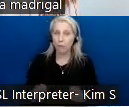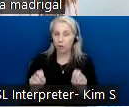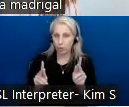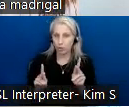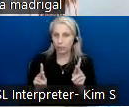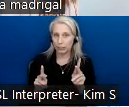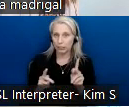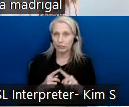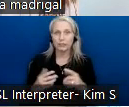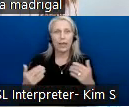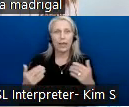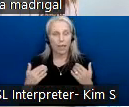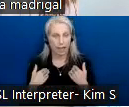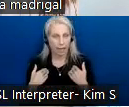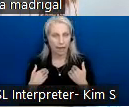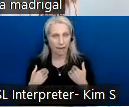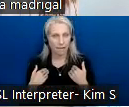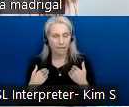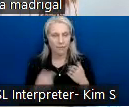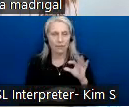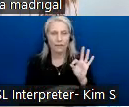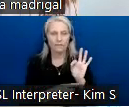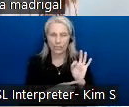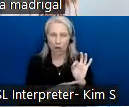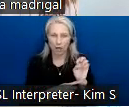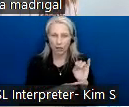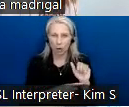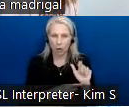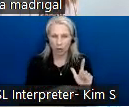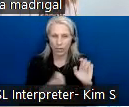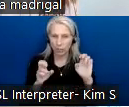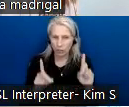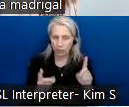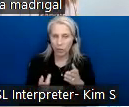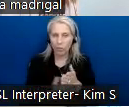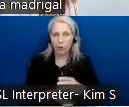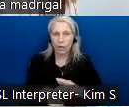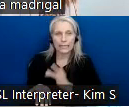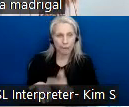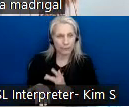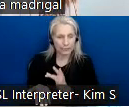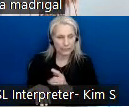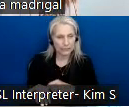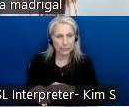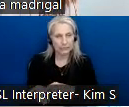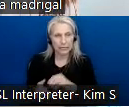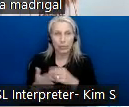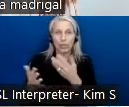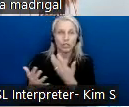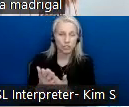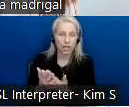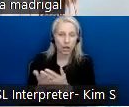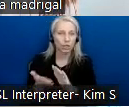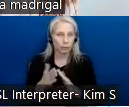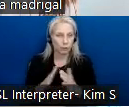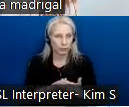to have the fentanyl education available through tablets in the jail community.